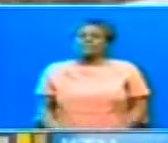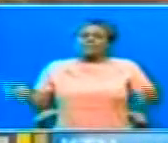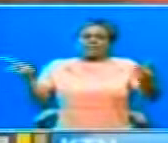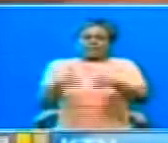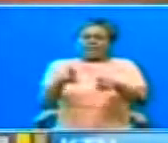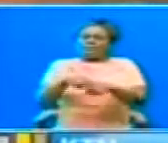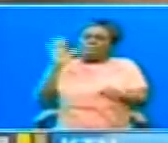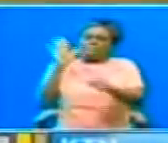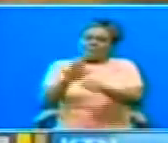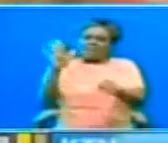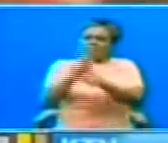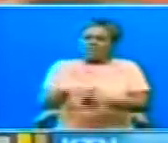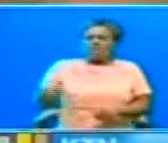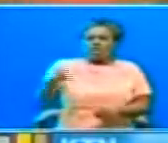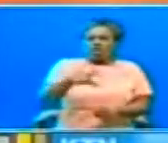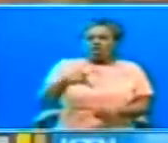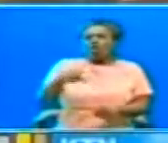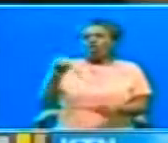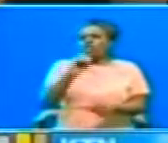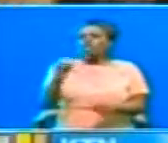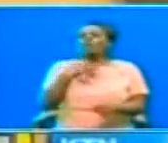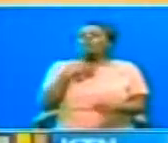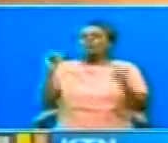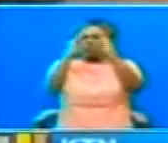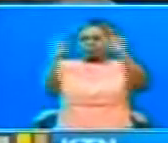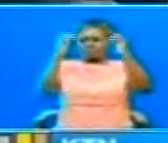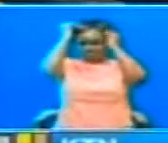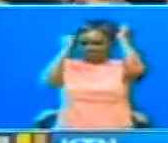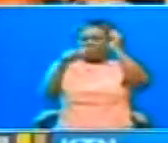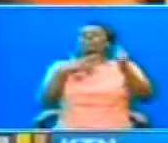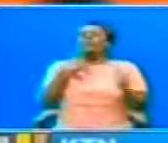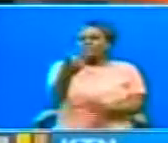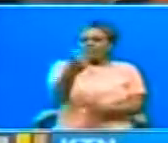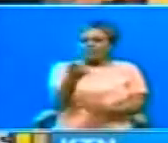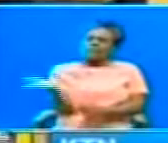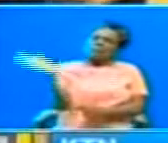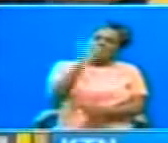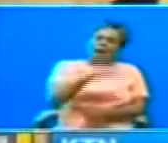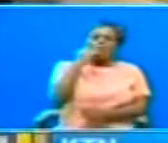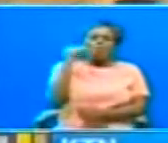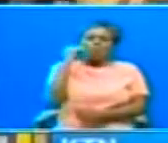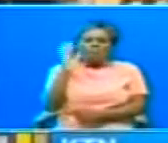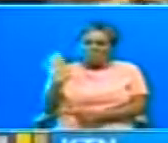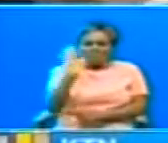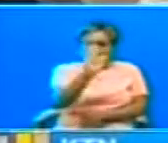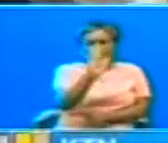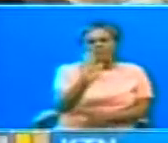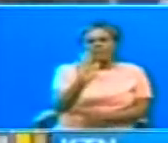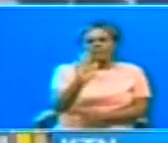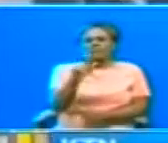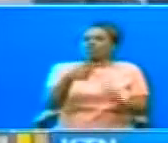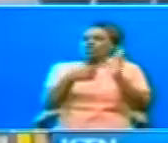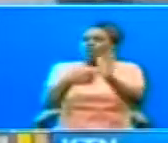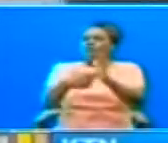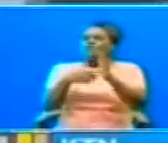Meanwhile, hundreds of non-locals are still flocking the army barracks in Mandera, demanding to be airlifted to their respective homes,